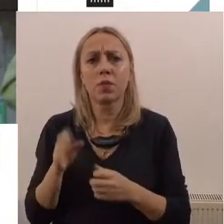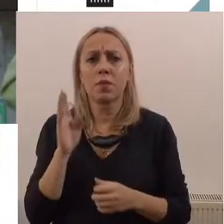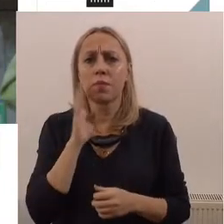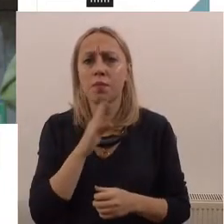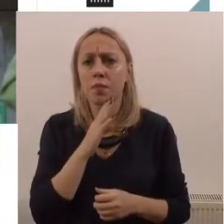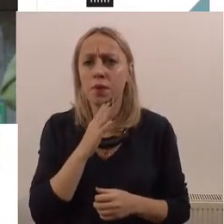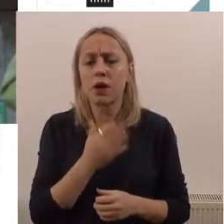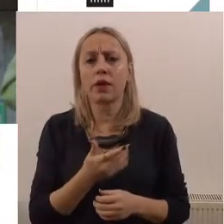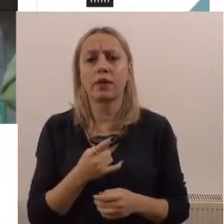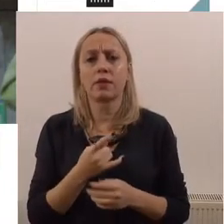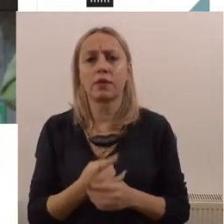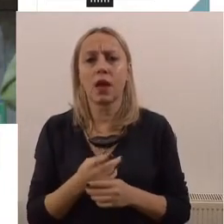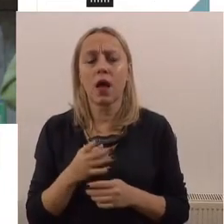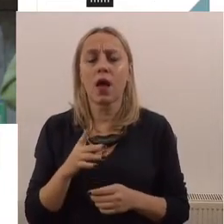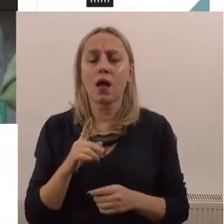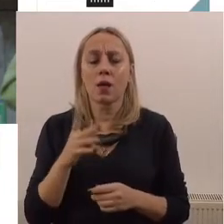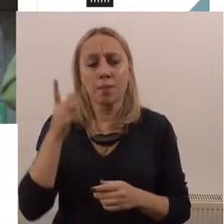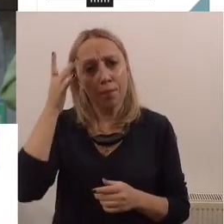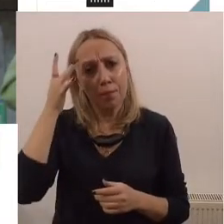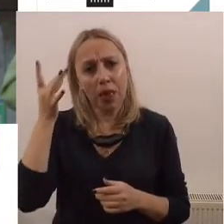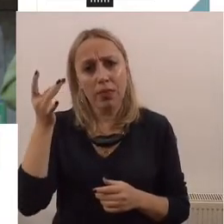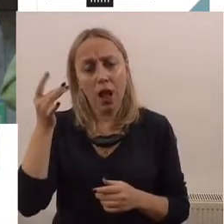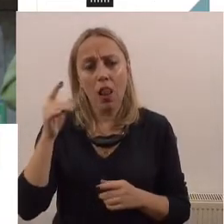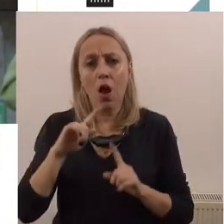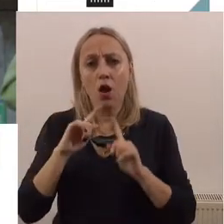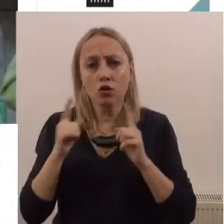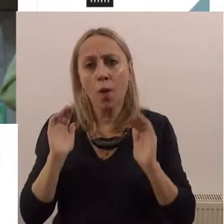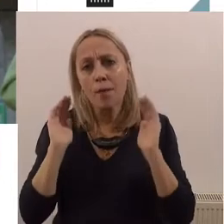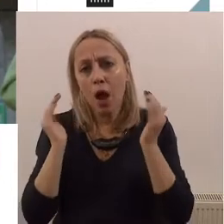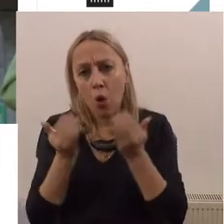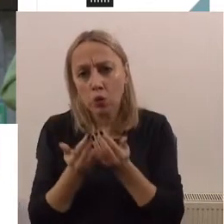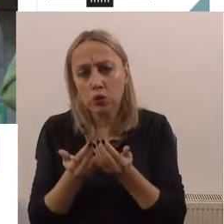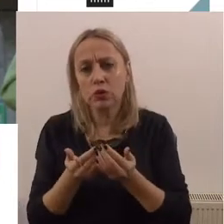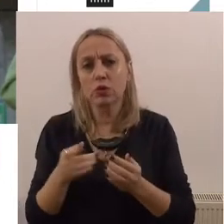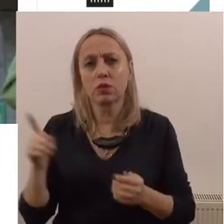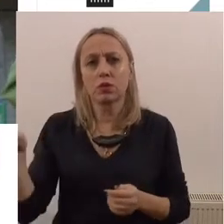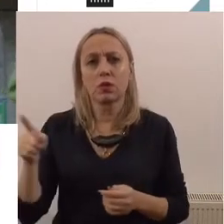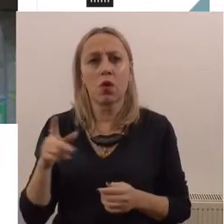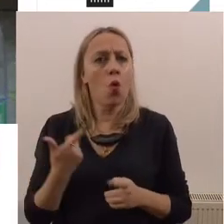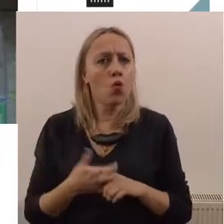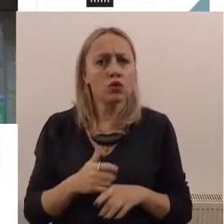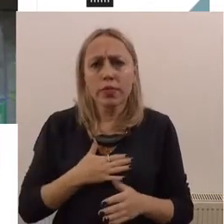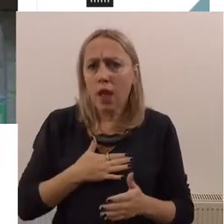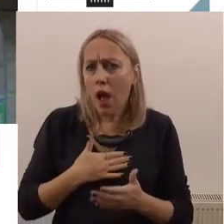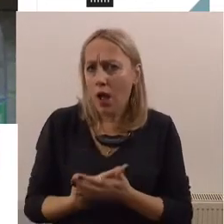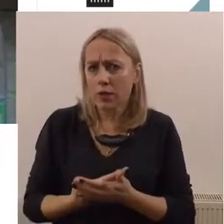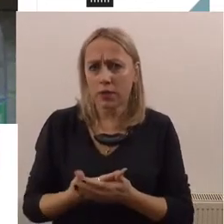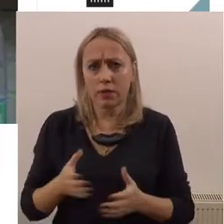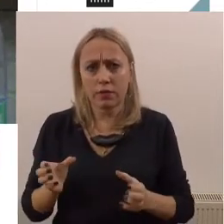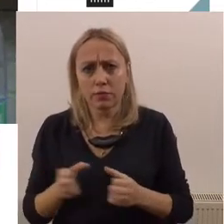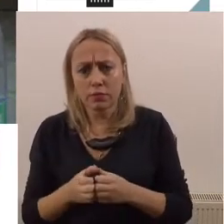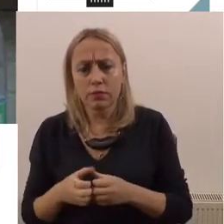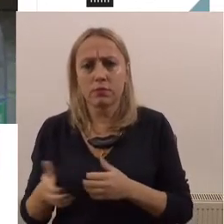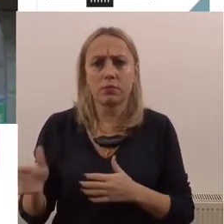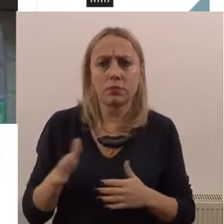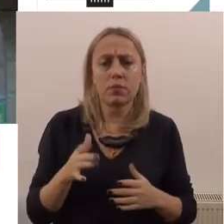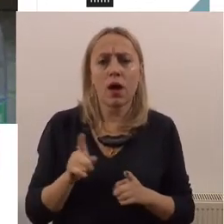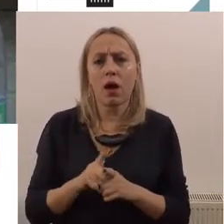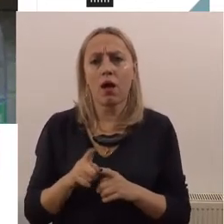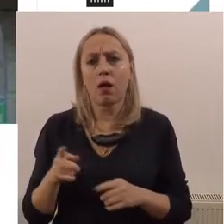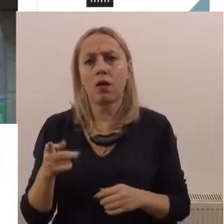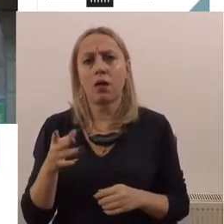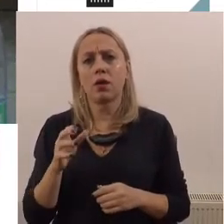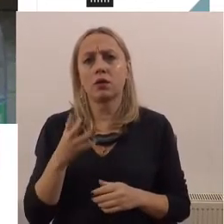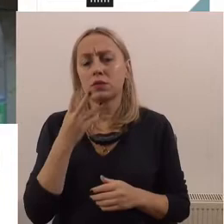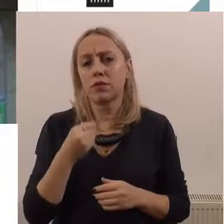active. We had a community of mothers with children, with mentally